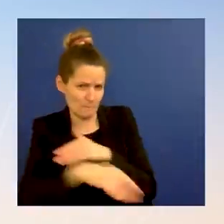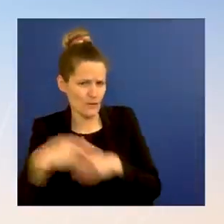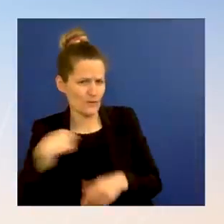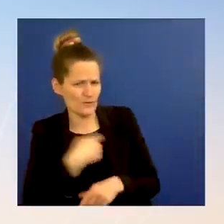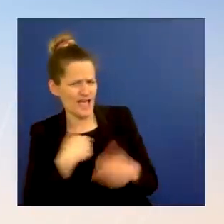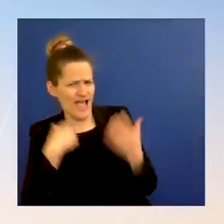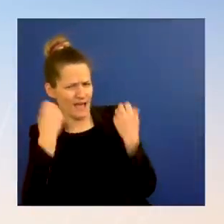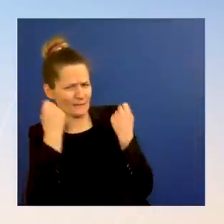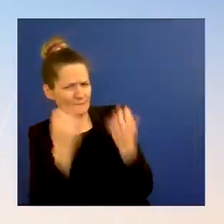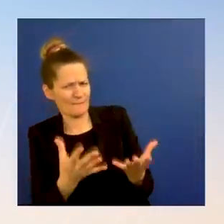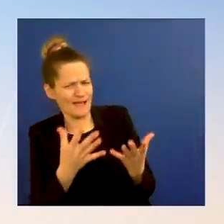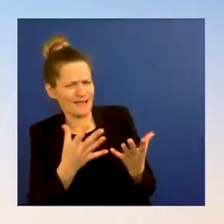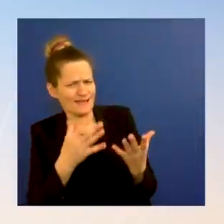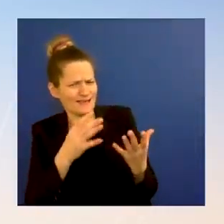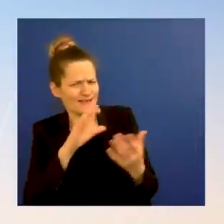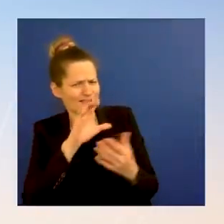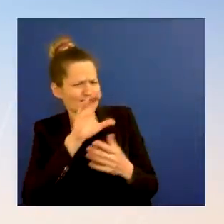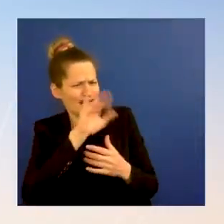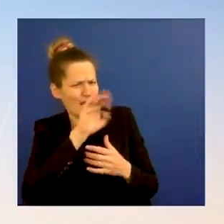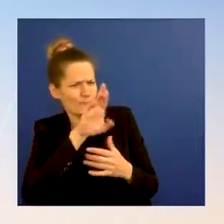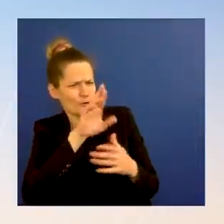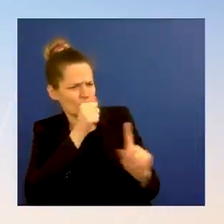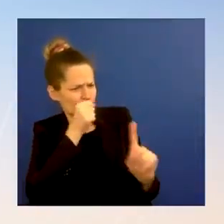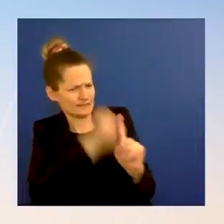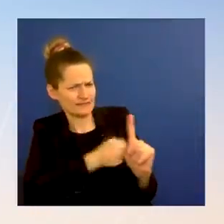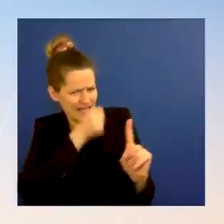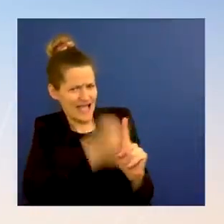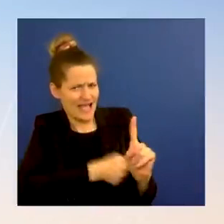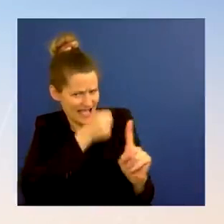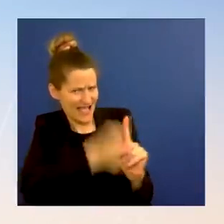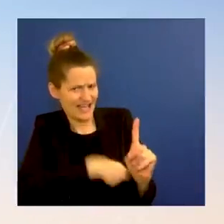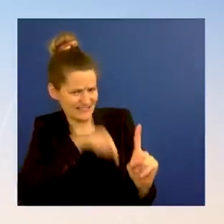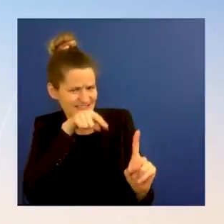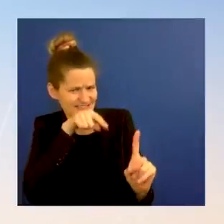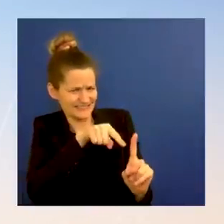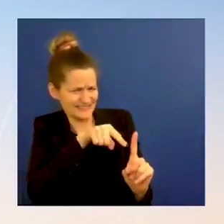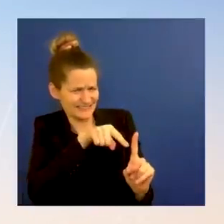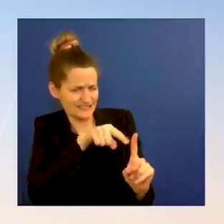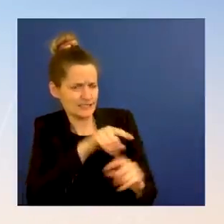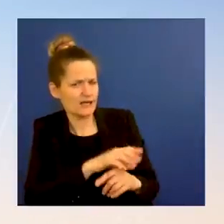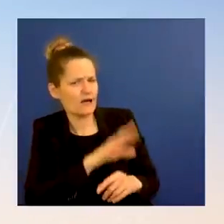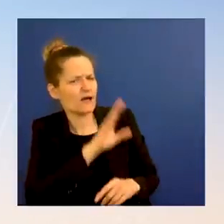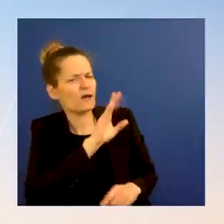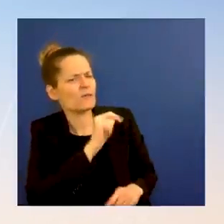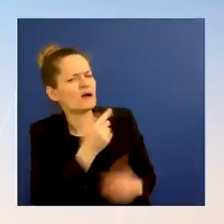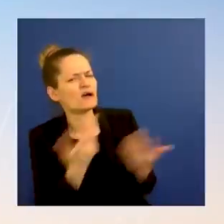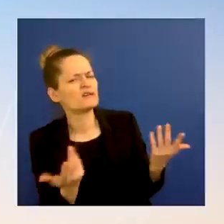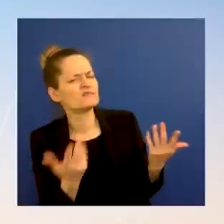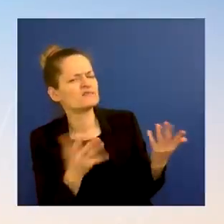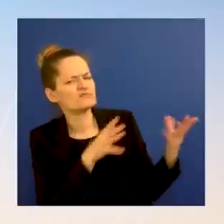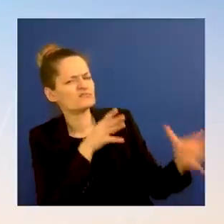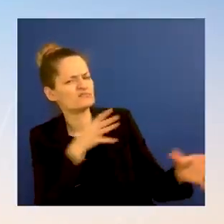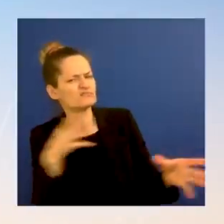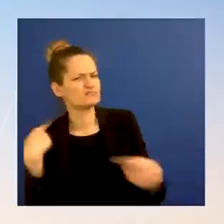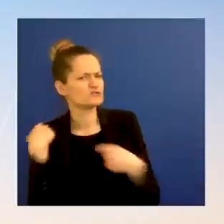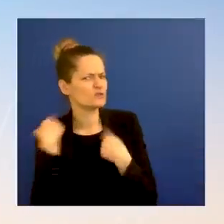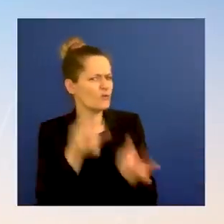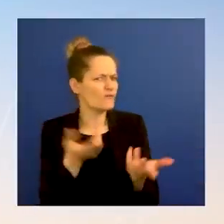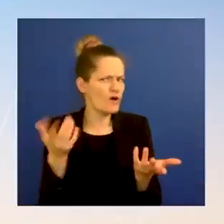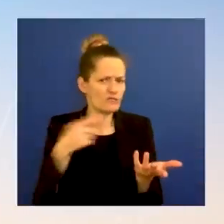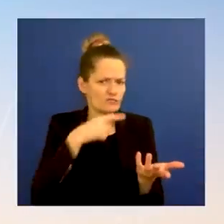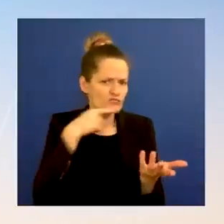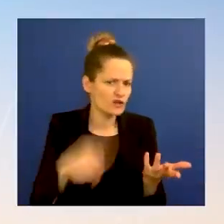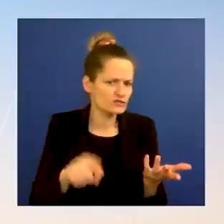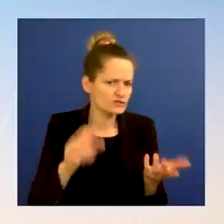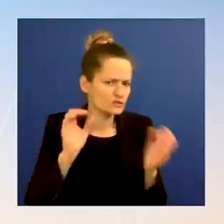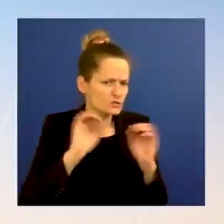has not been any offensive Russian action on the cyber front as it pertains to the United States? It's a really good question, Phil. I don't think